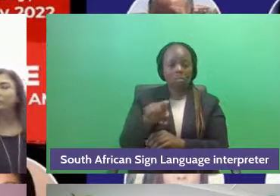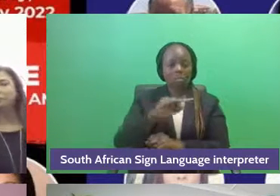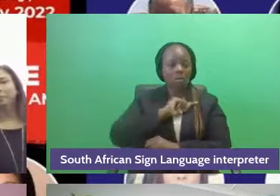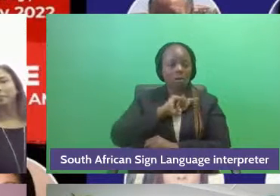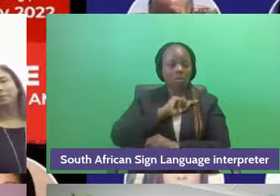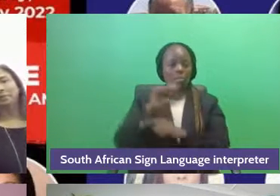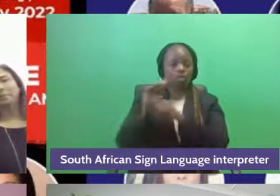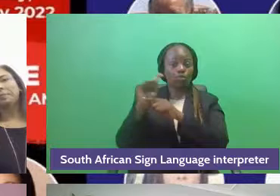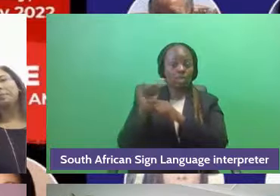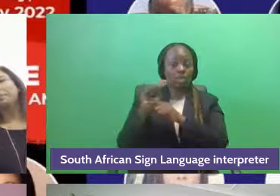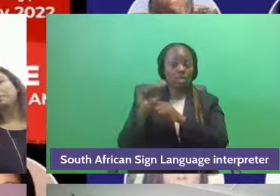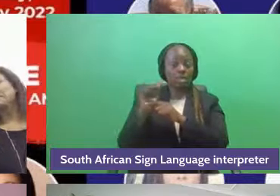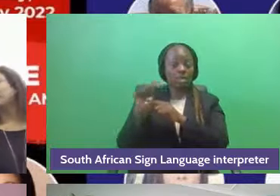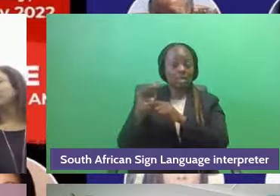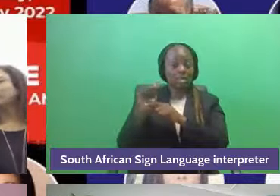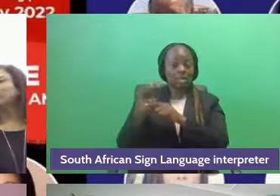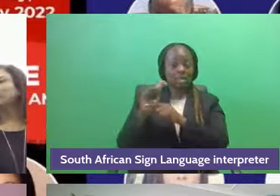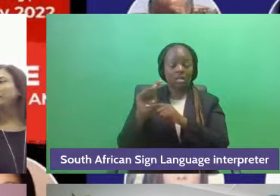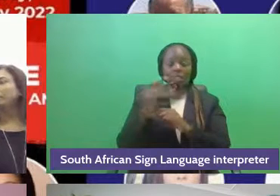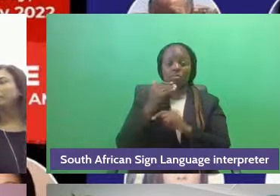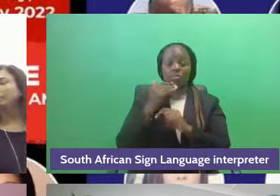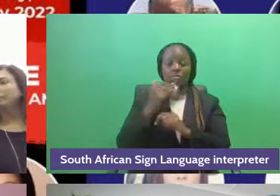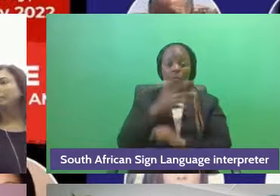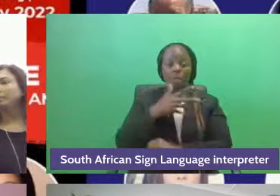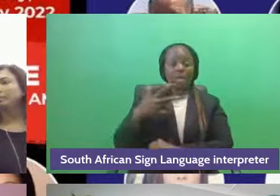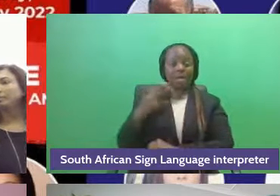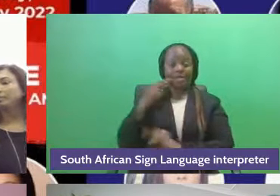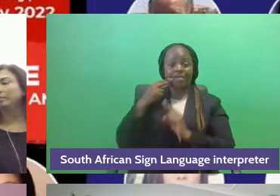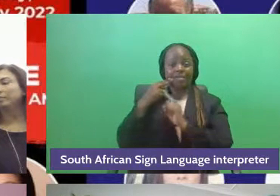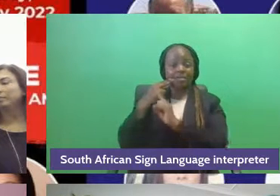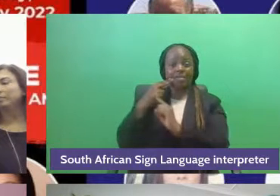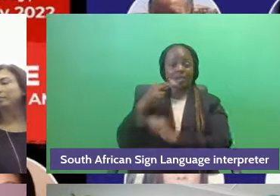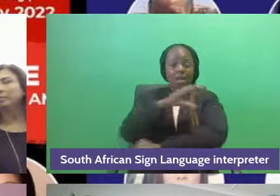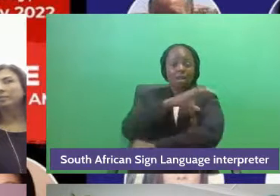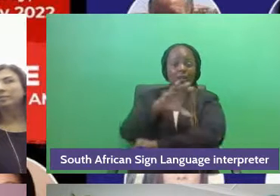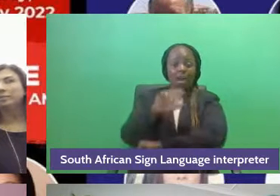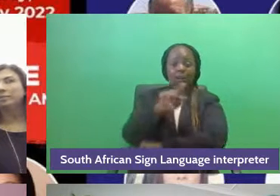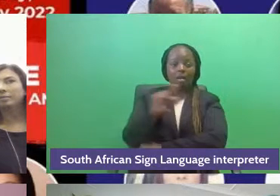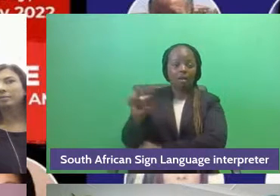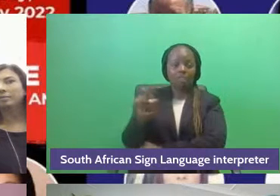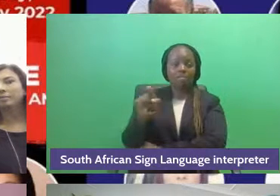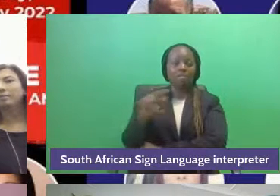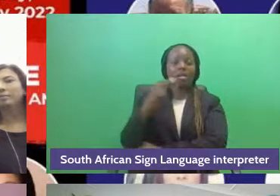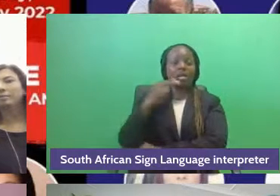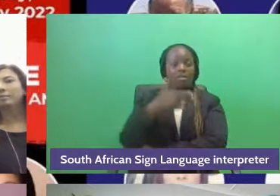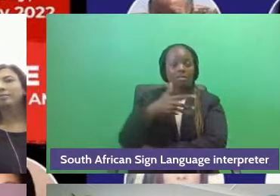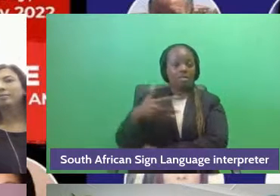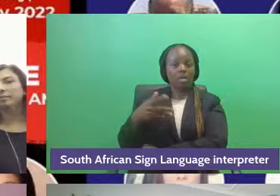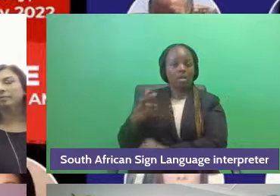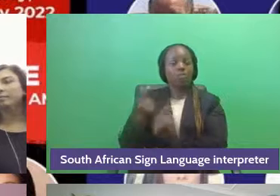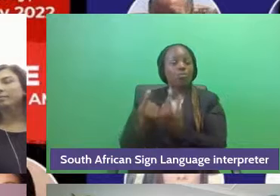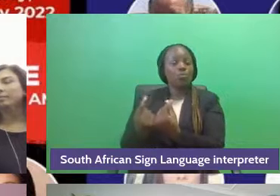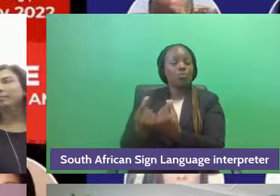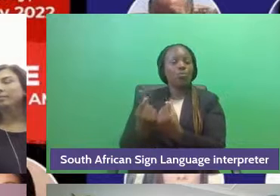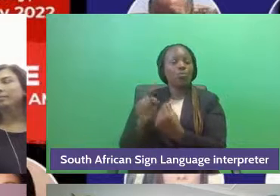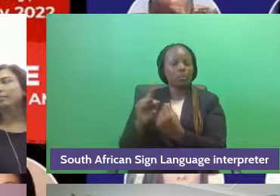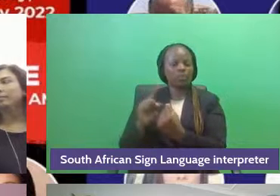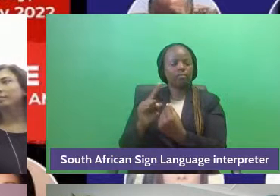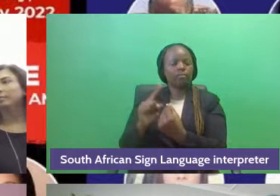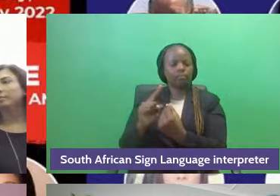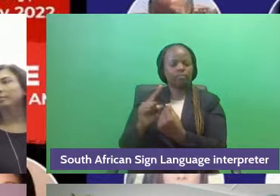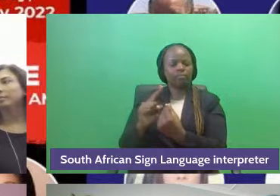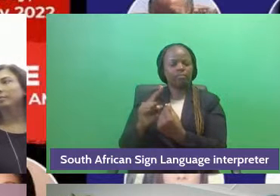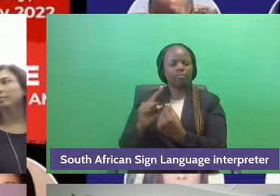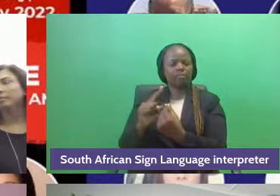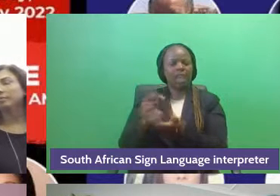that we do with deaf women to empower and capacitate them to actually become support